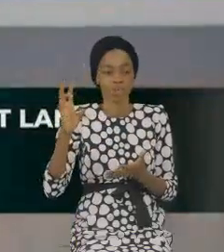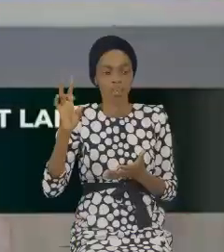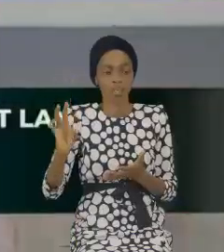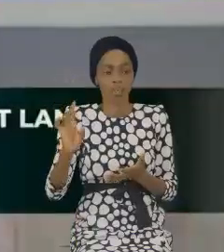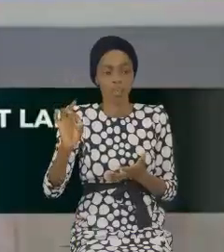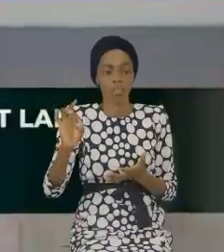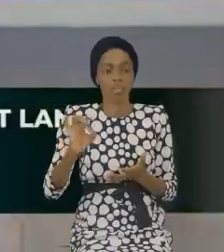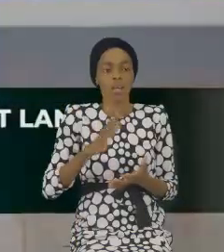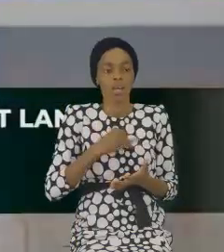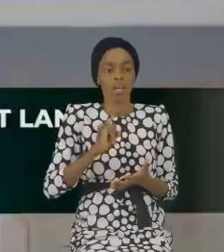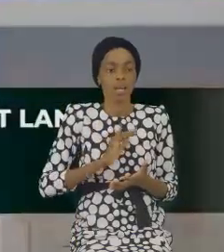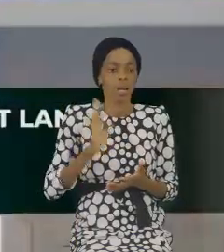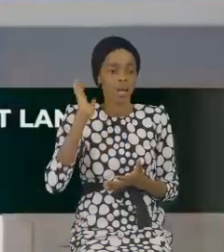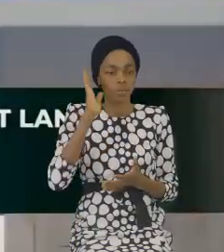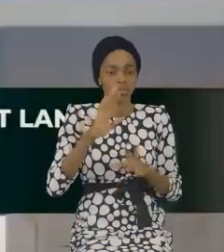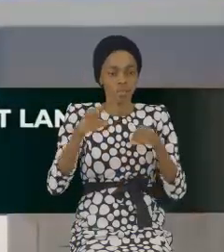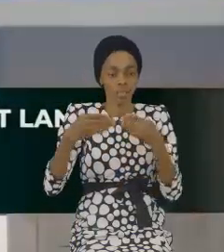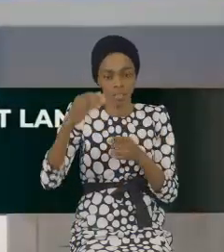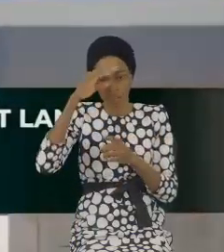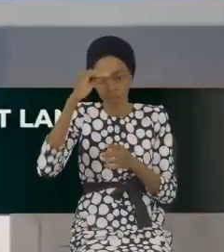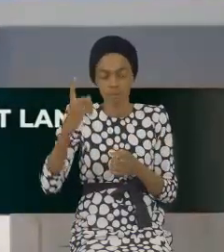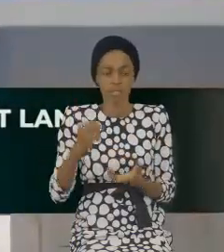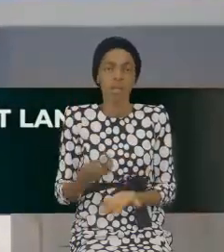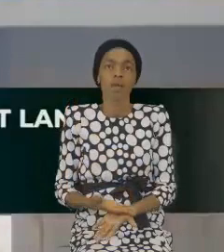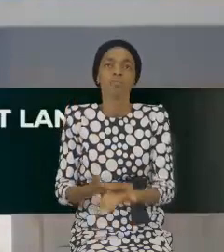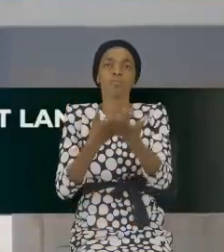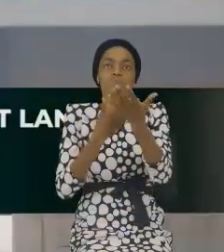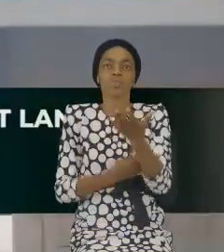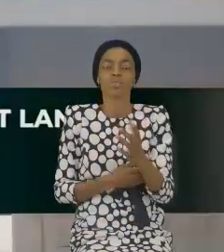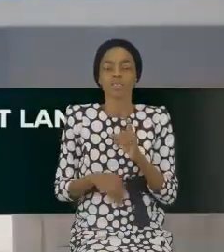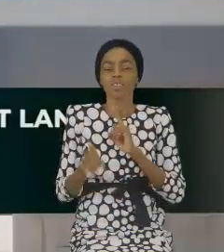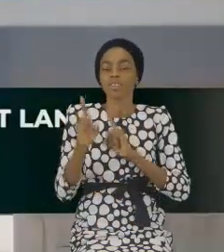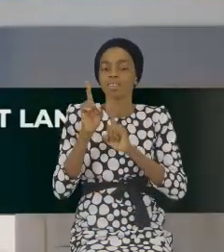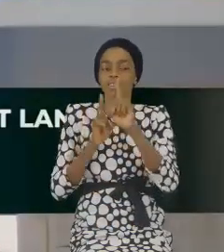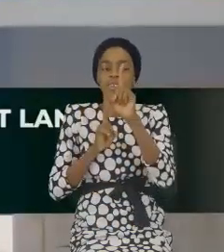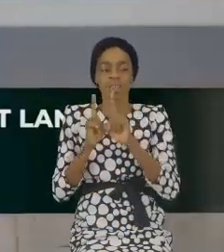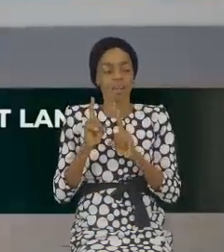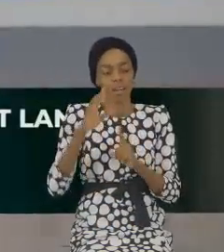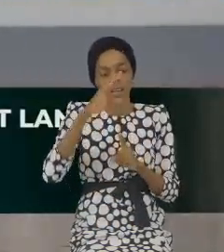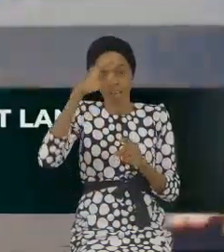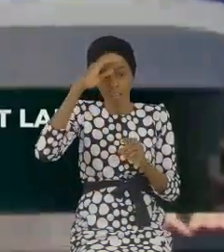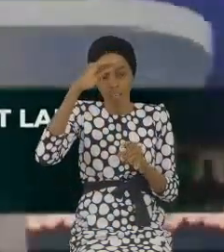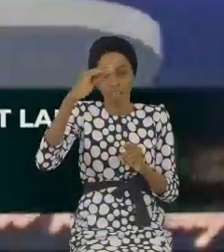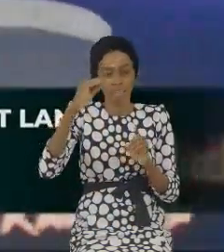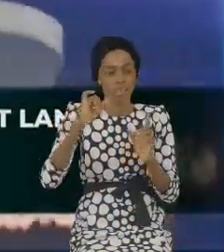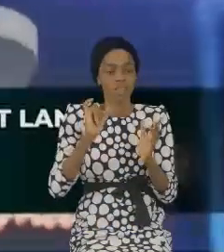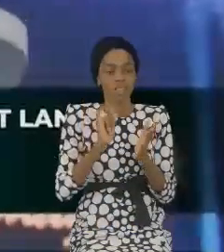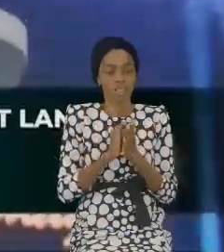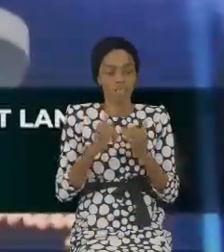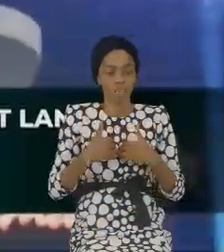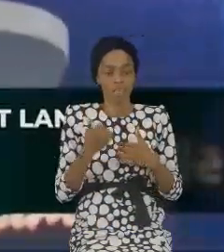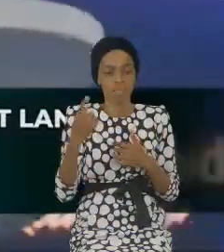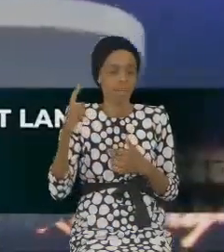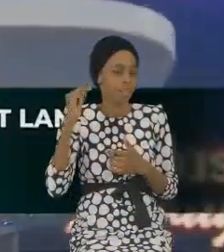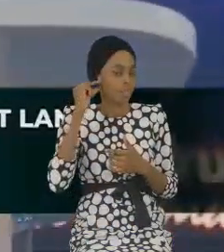28, and I will give him the morning star. Verse 29, it says, and he that has